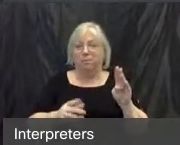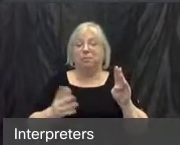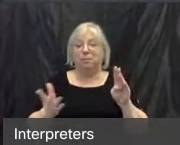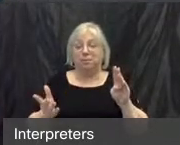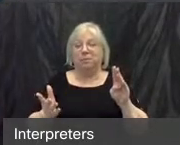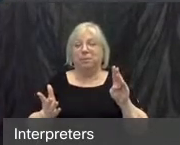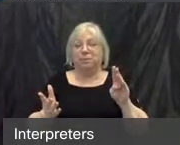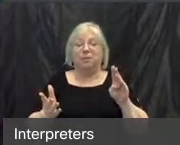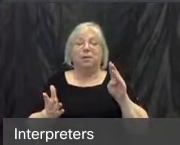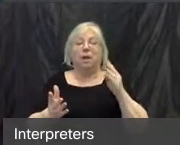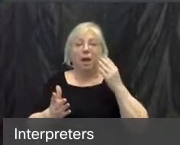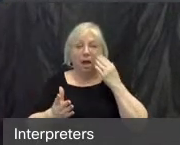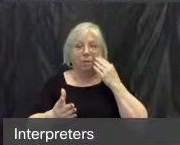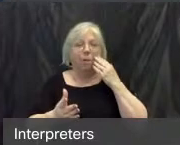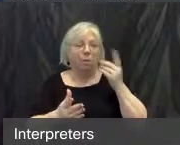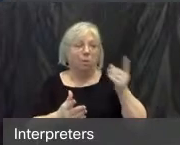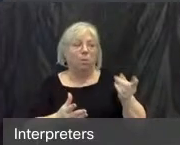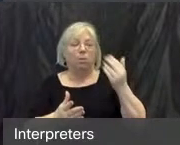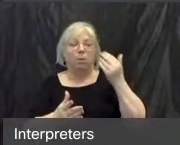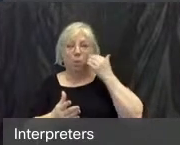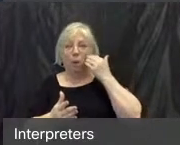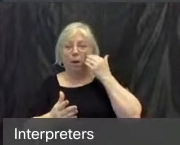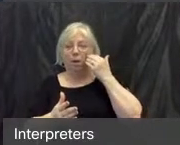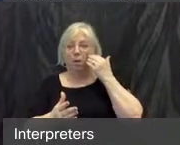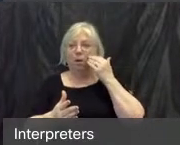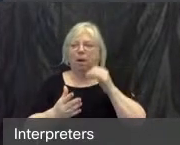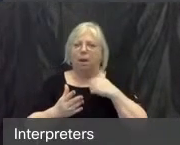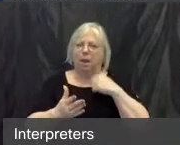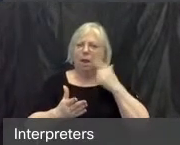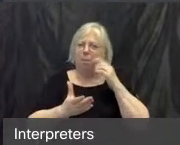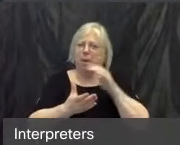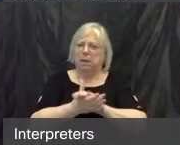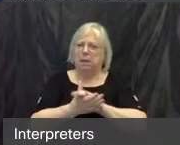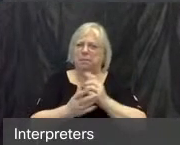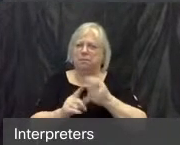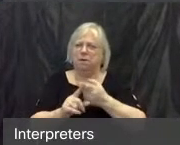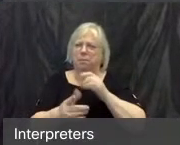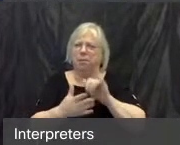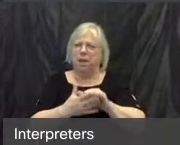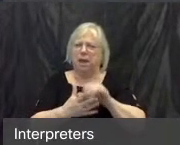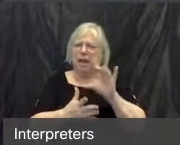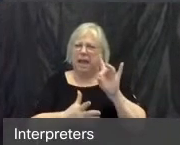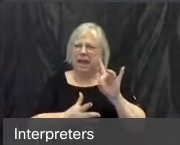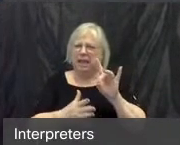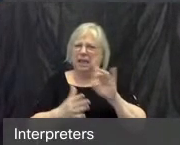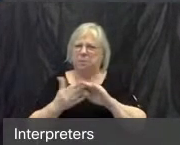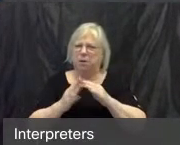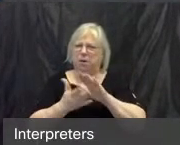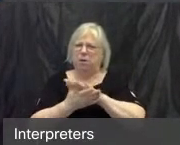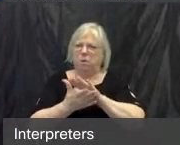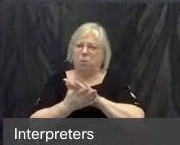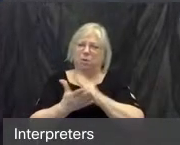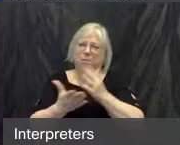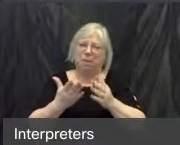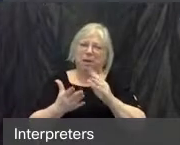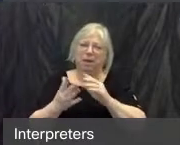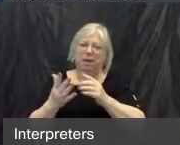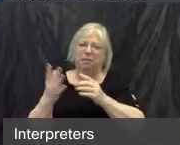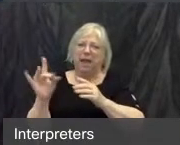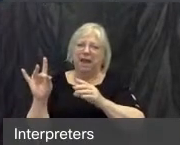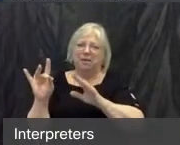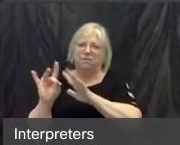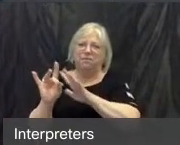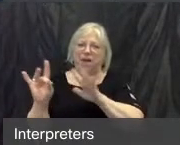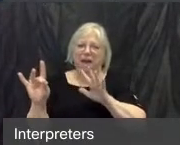because Director Webb, you're aware that I believe out of the 8 community schools, there's probably 5 or 6 of them are in